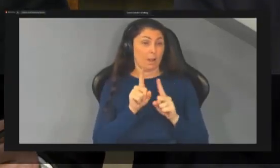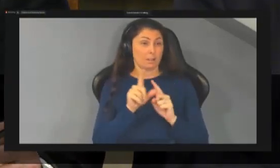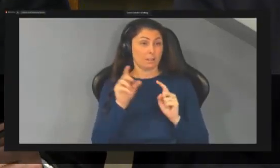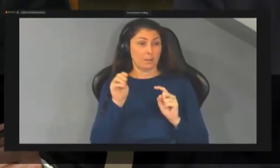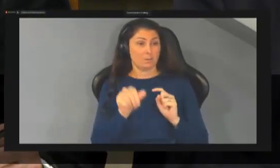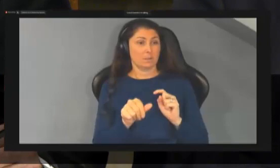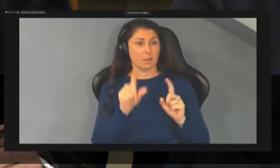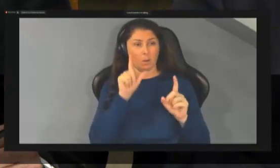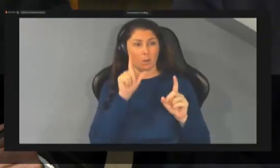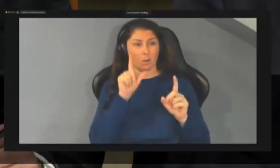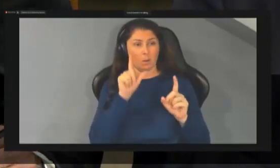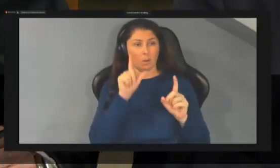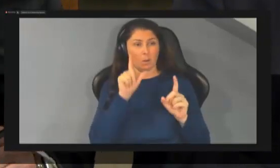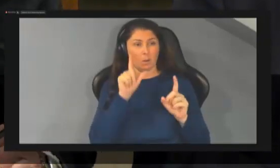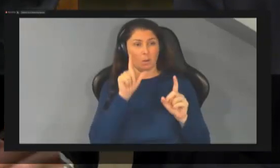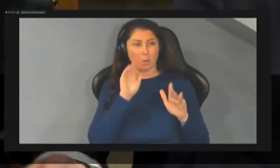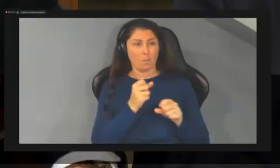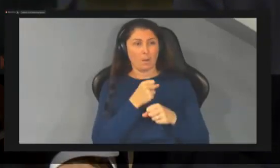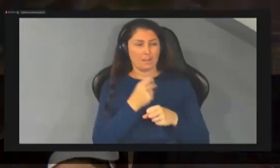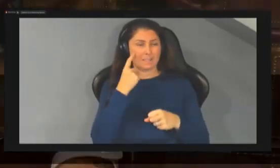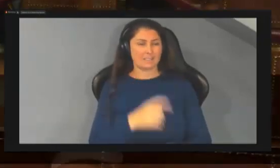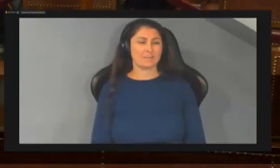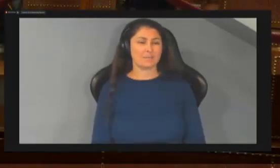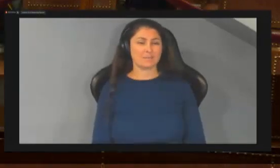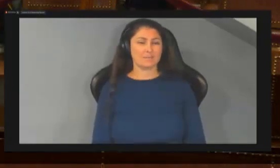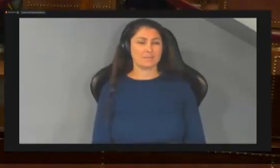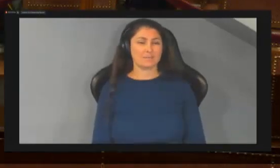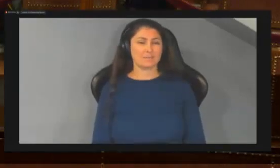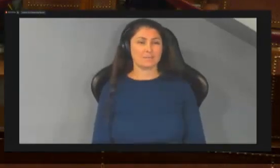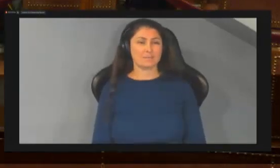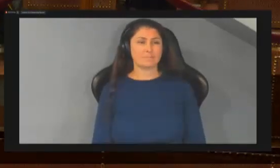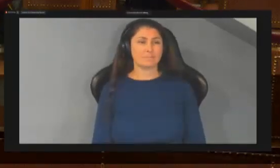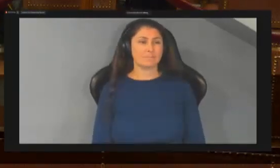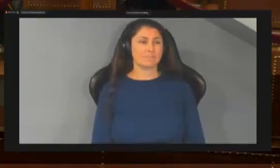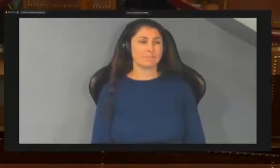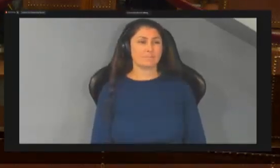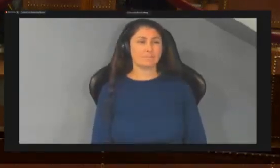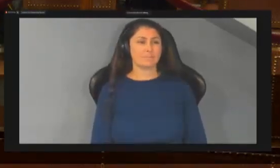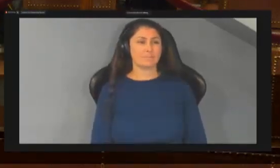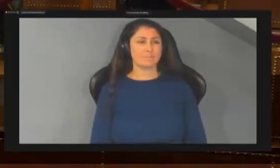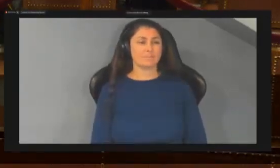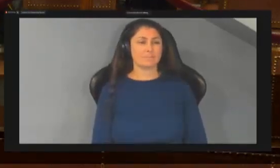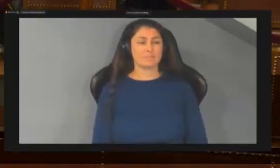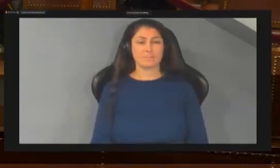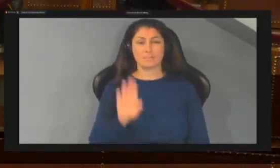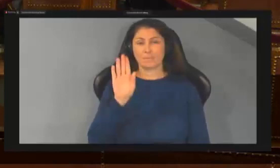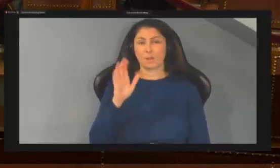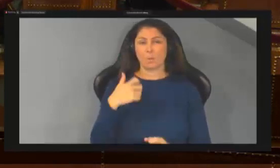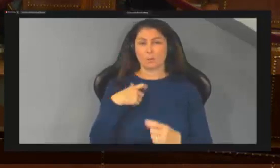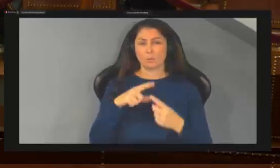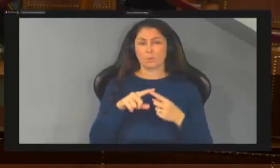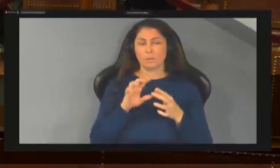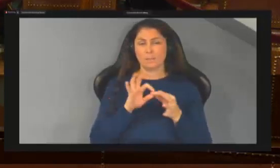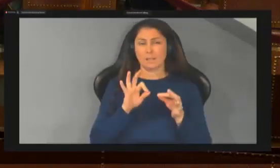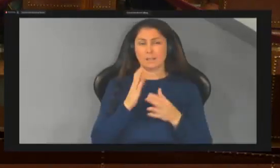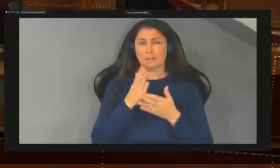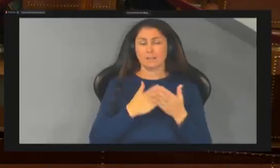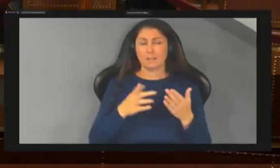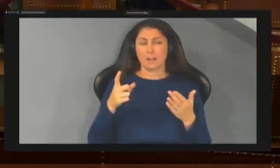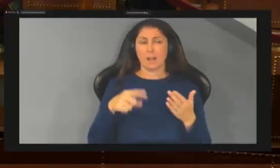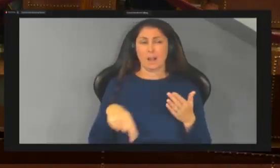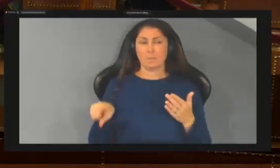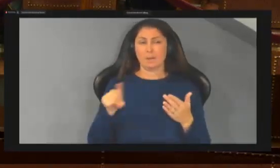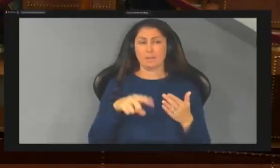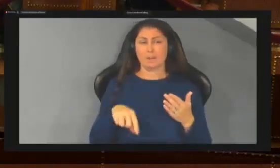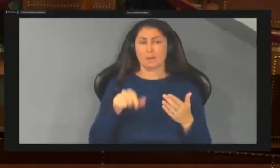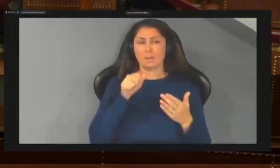made sense there. I hope I did. President? So I do want to say, I think that some of us are, I'm not